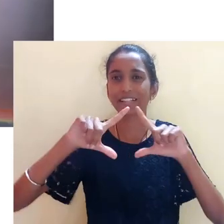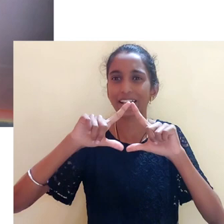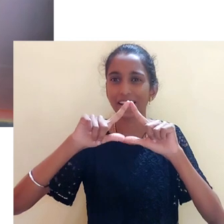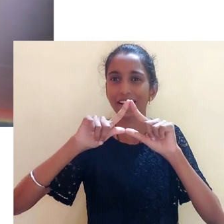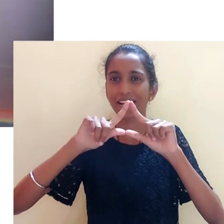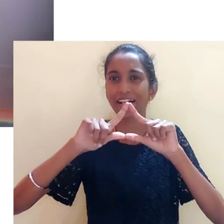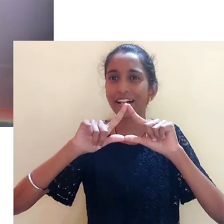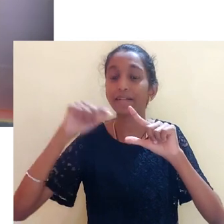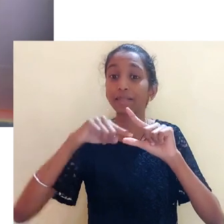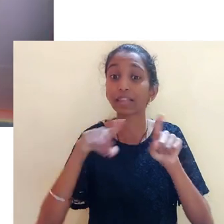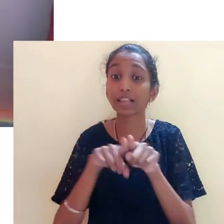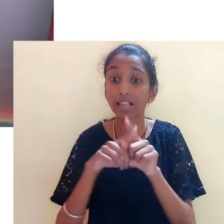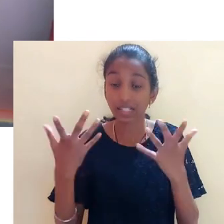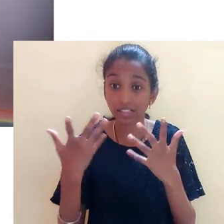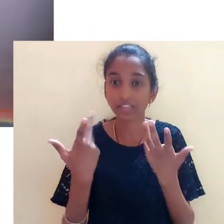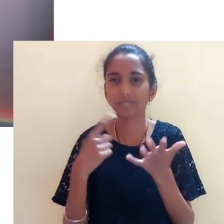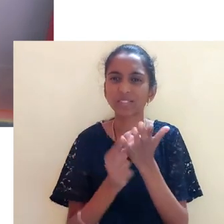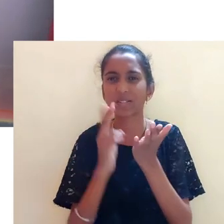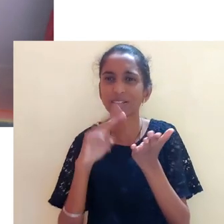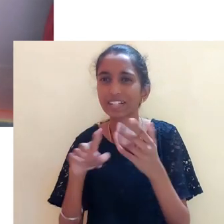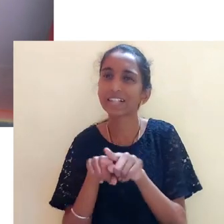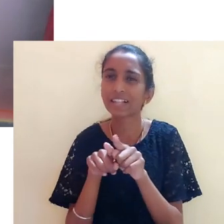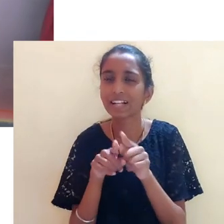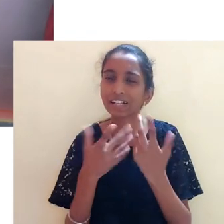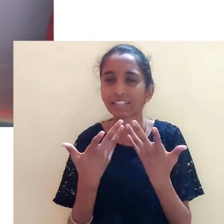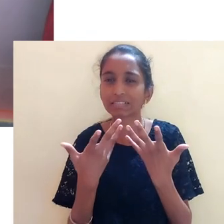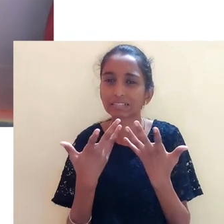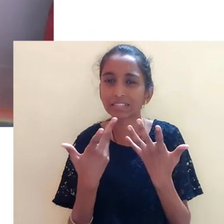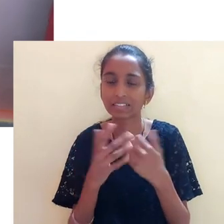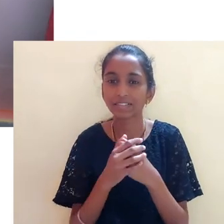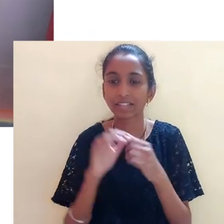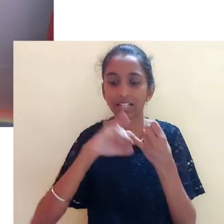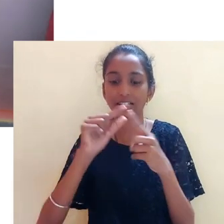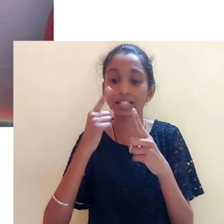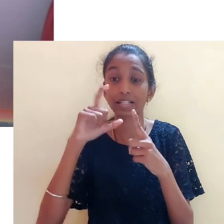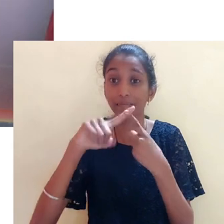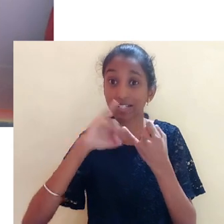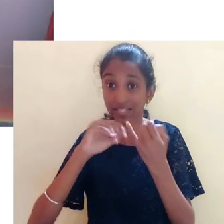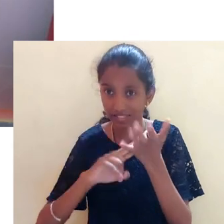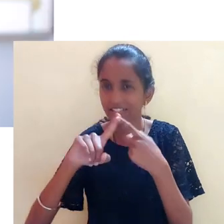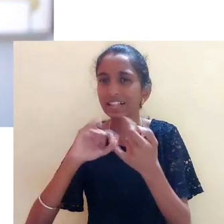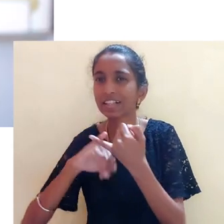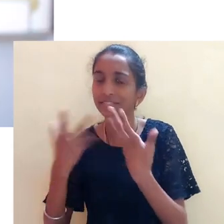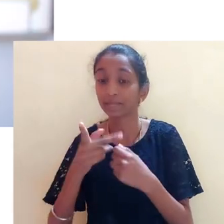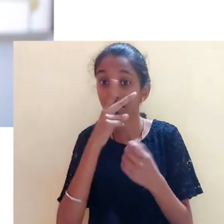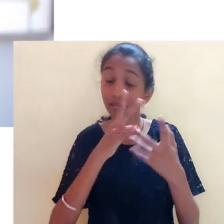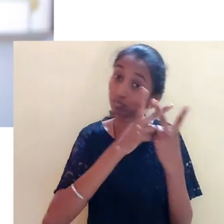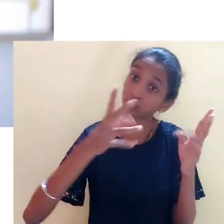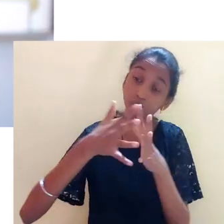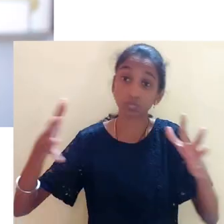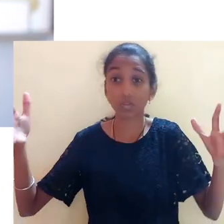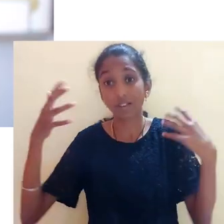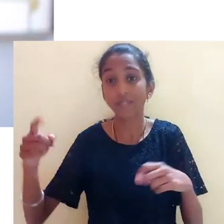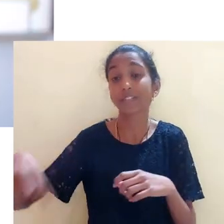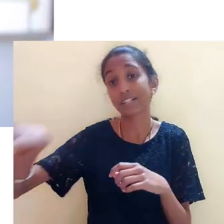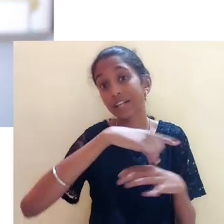Okay. And is done on usually like a maroon base, which is also the sign of like, you know, auspiciousness and so on. Right. So you have a whole bunch